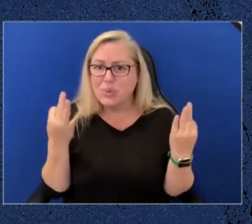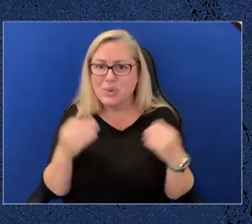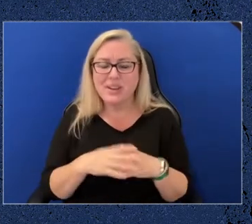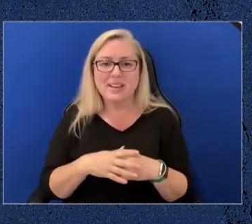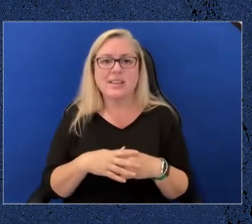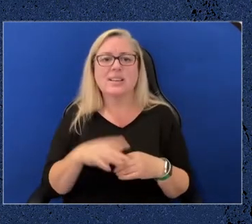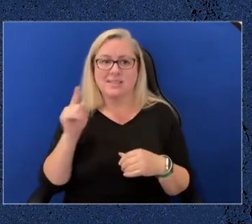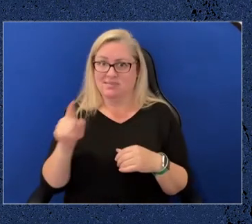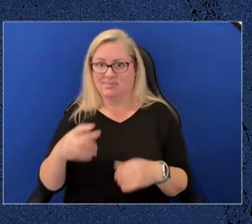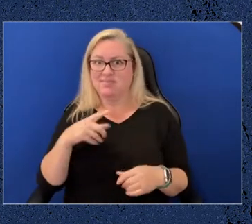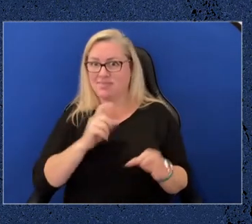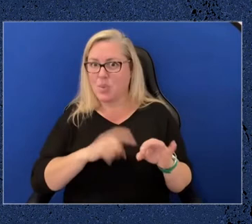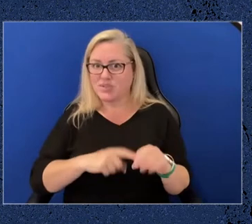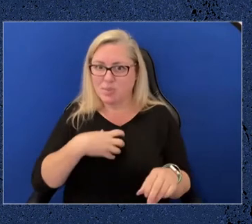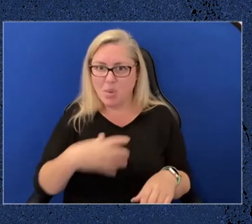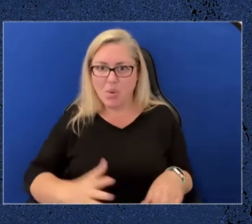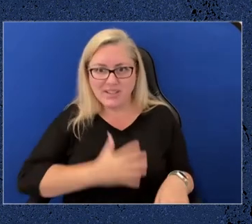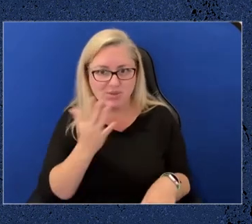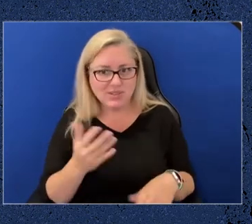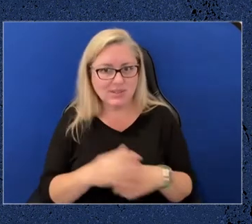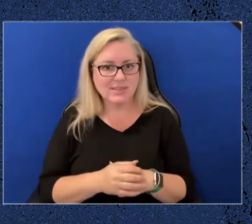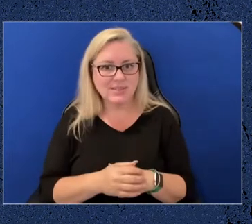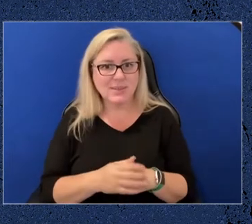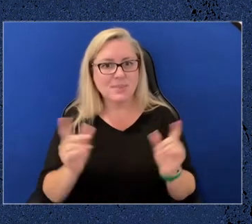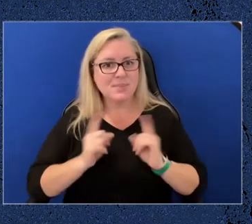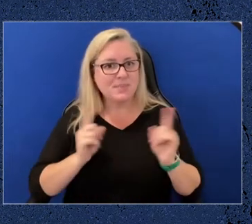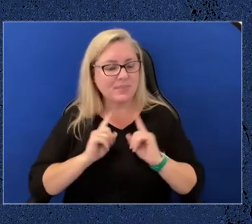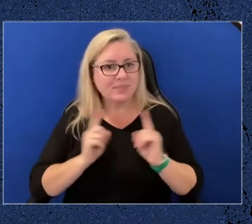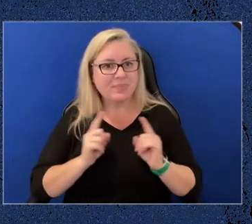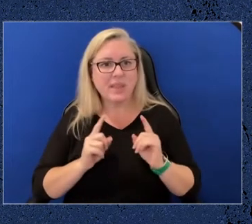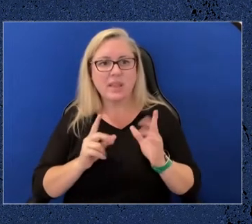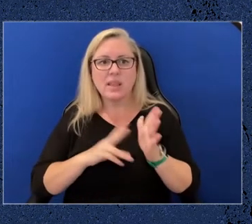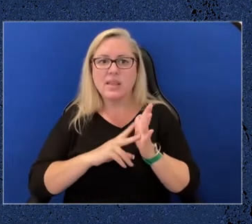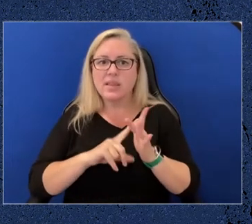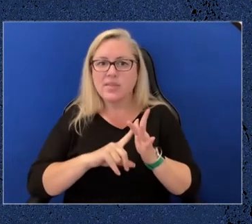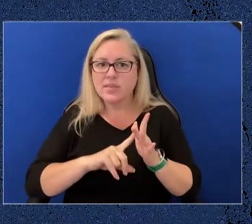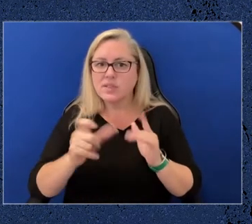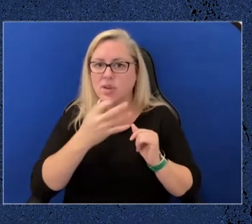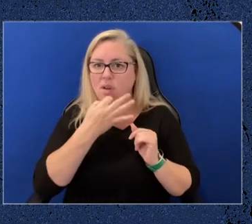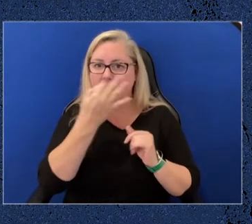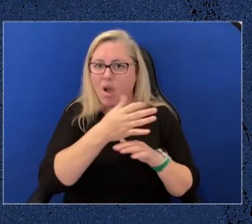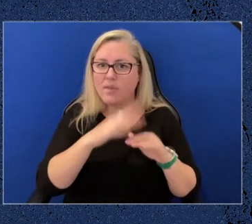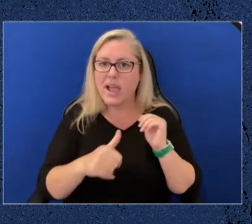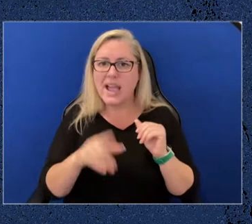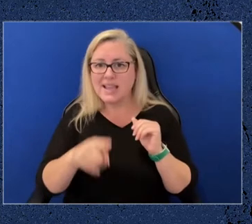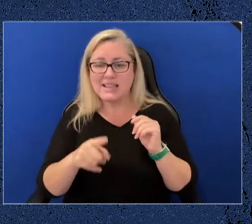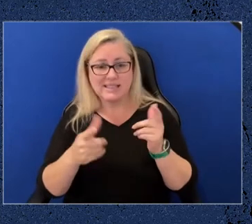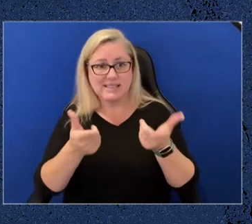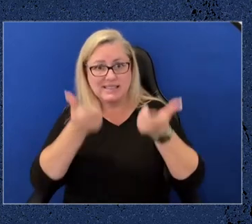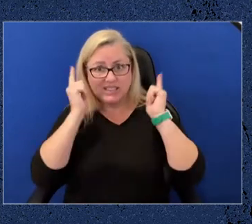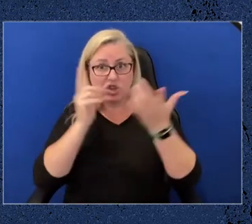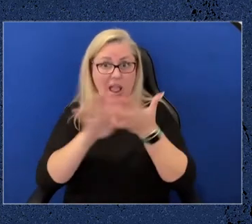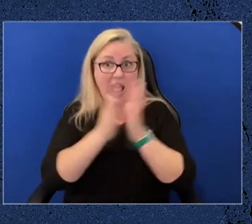These ones are more interesting. There's a couple of related ones where Victoria is asking about how teachers might go about incorporating